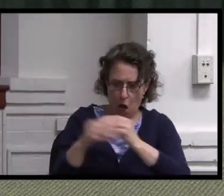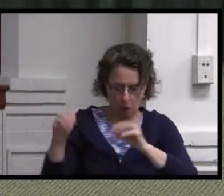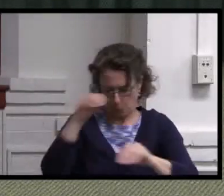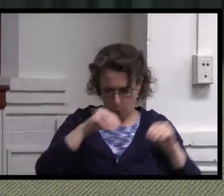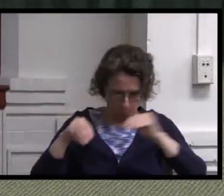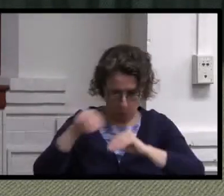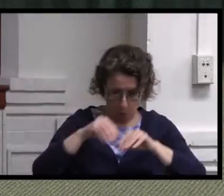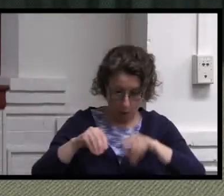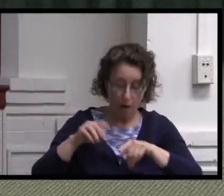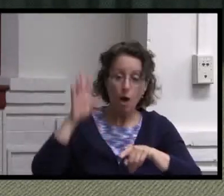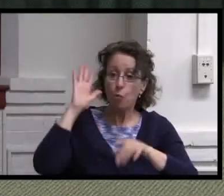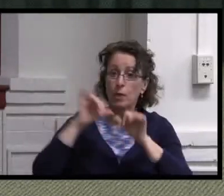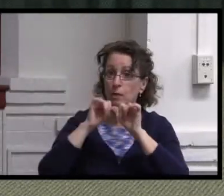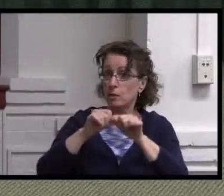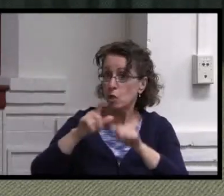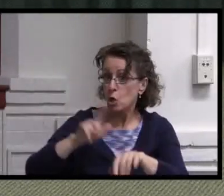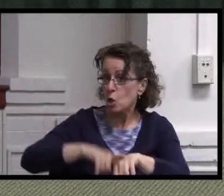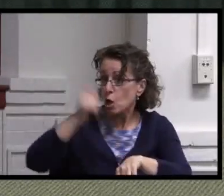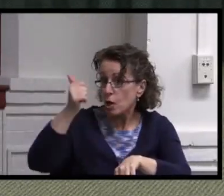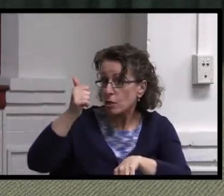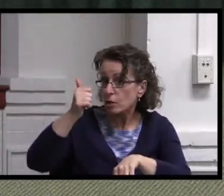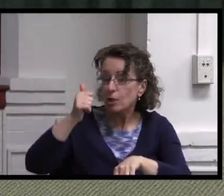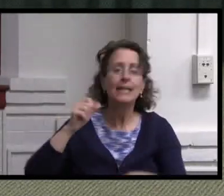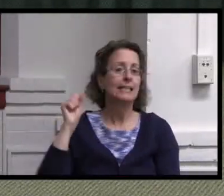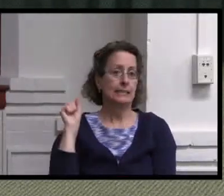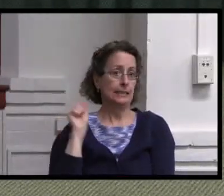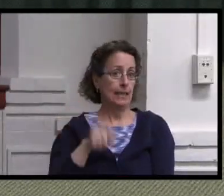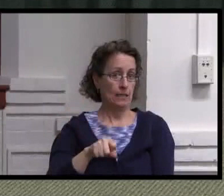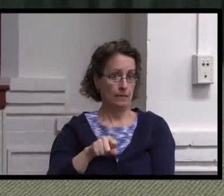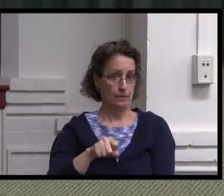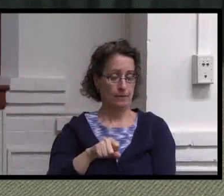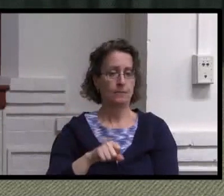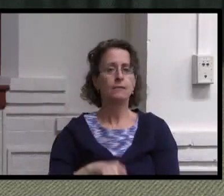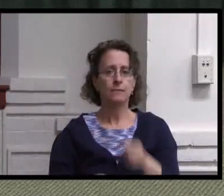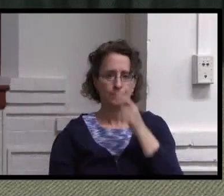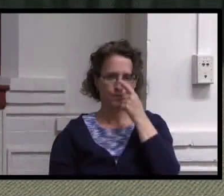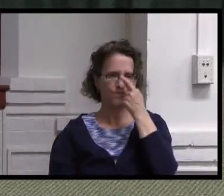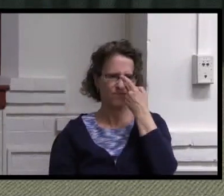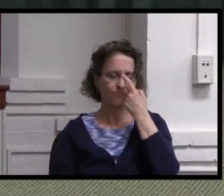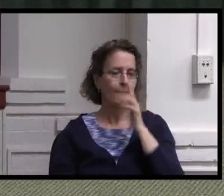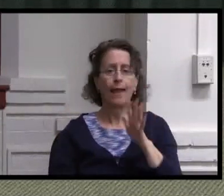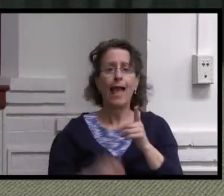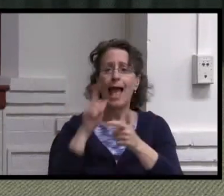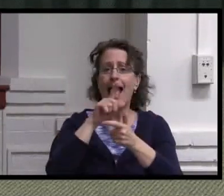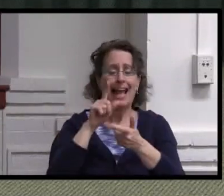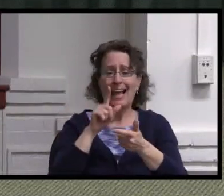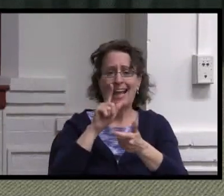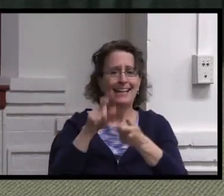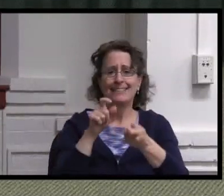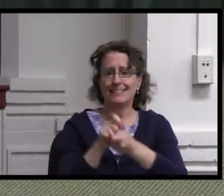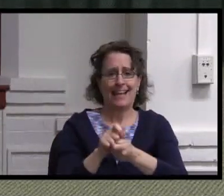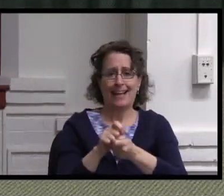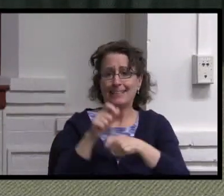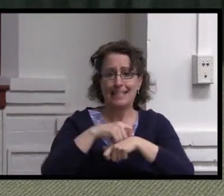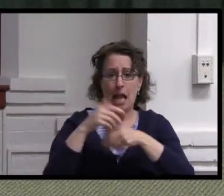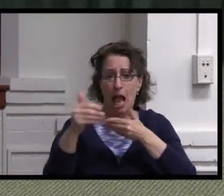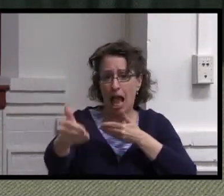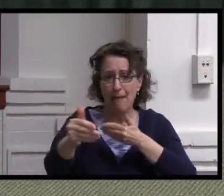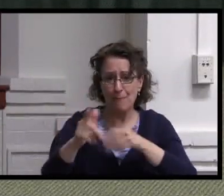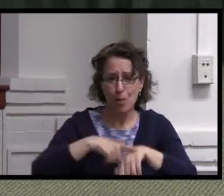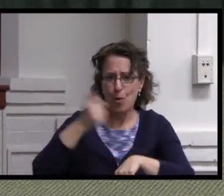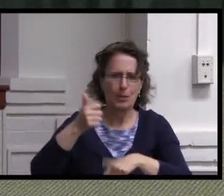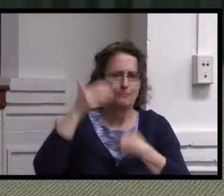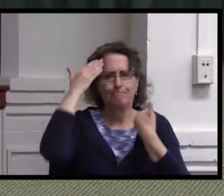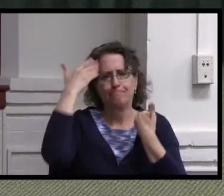the theory behind the additional upgrade? Yes, it will. I can't quantify that for you, I'm sorry. But